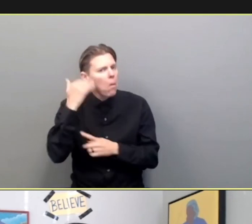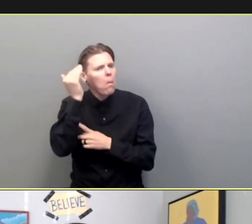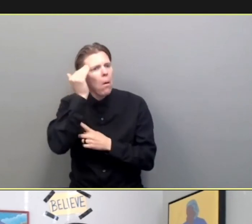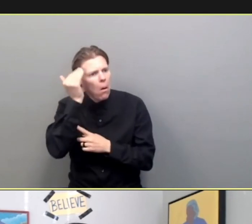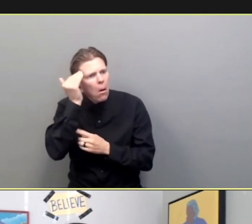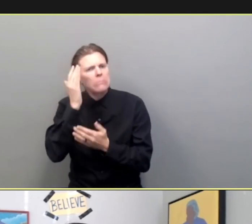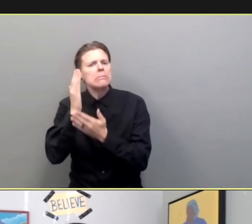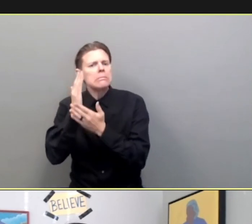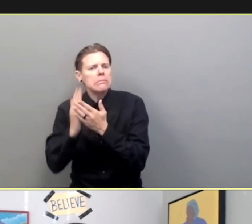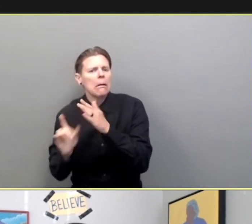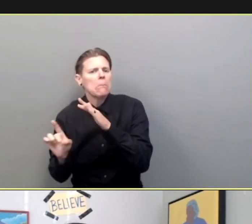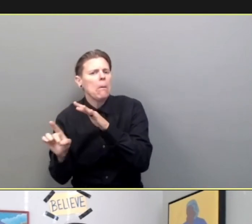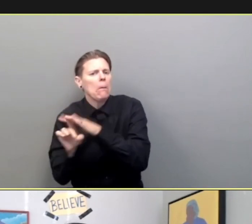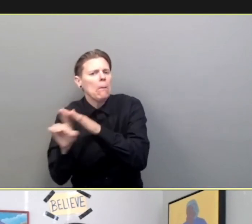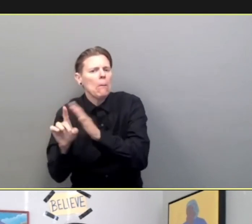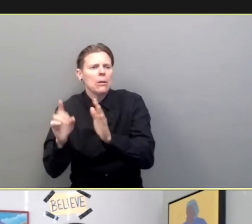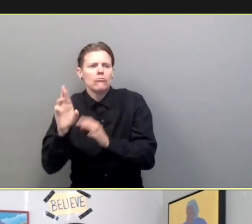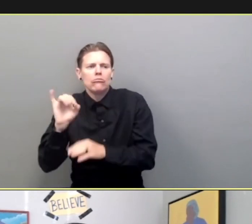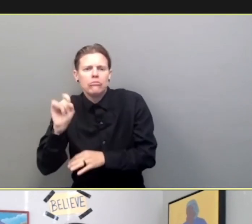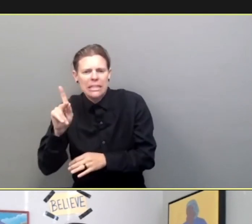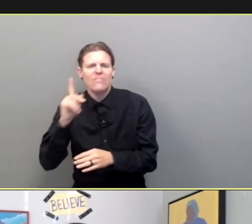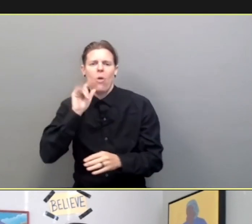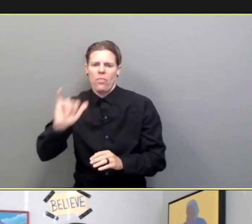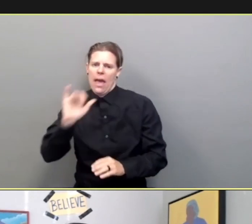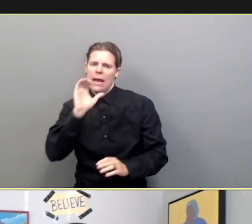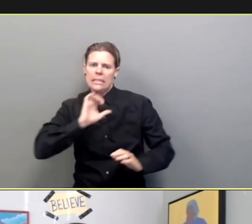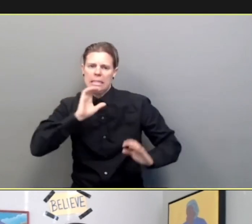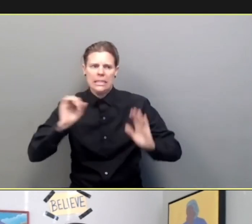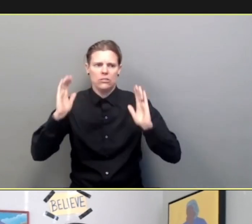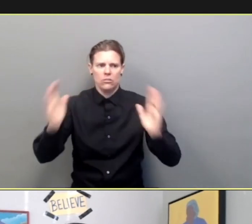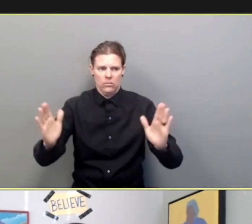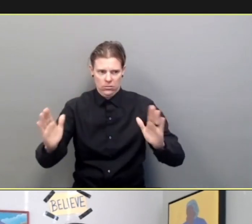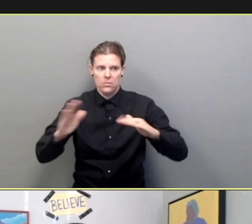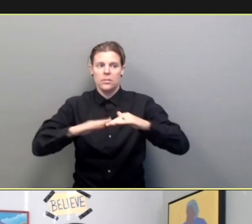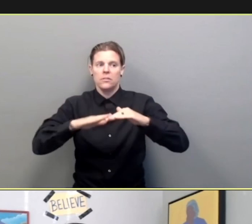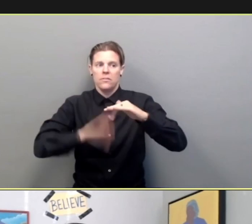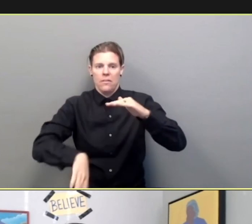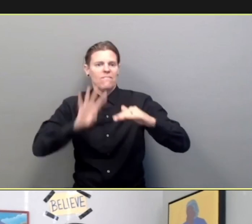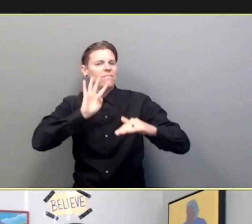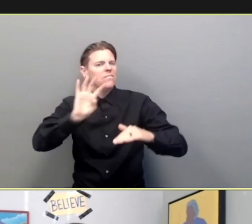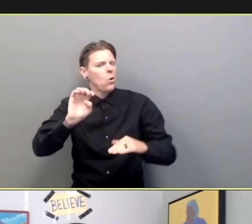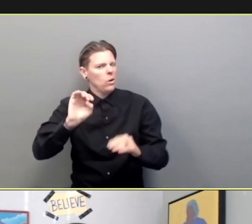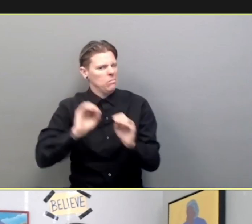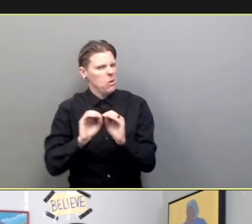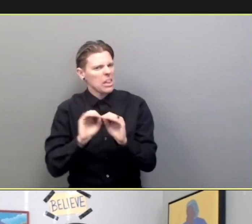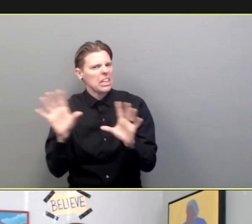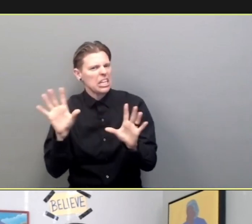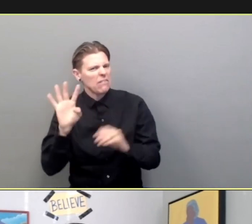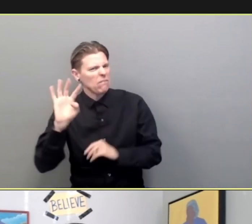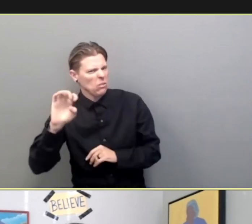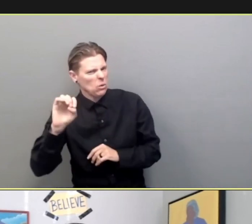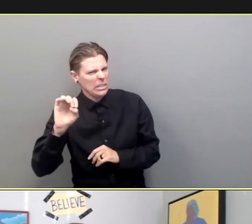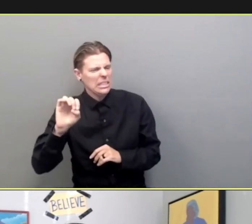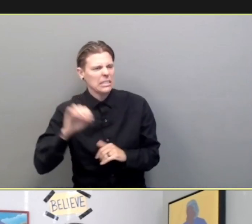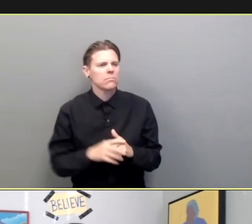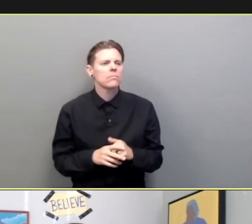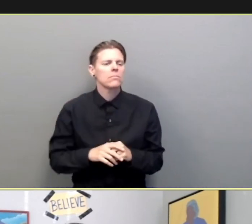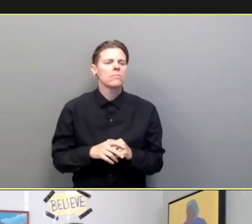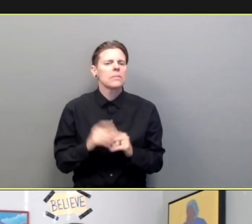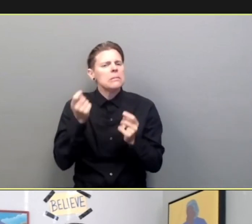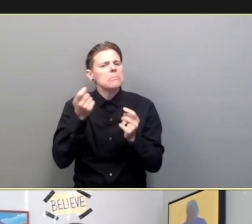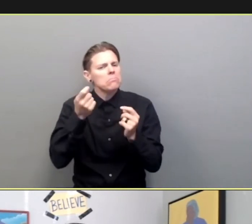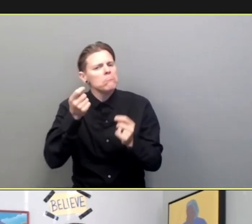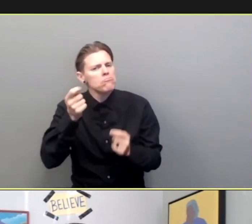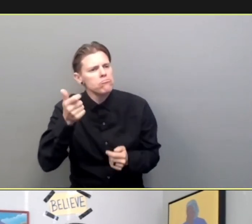group, primarily under 40, and I think the highest rates in males